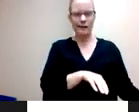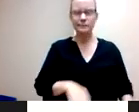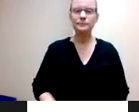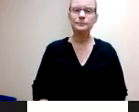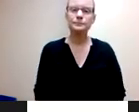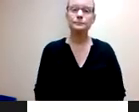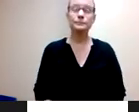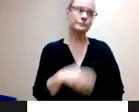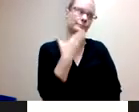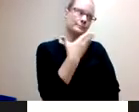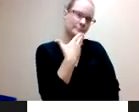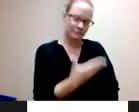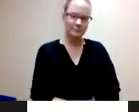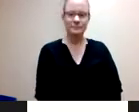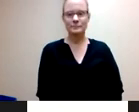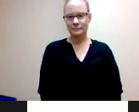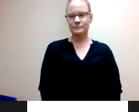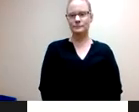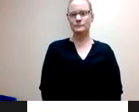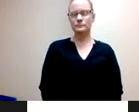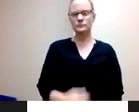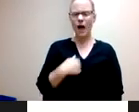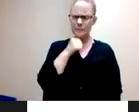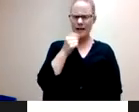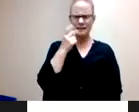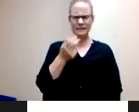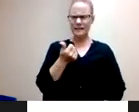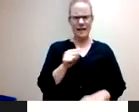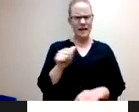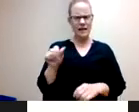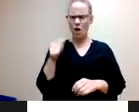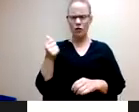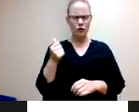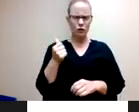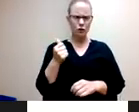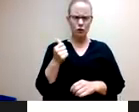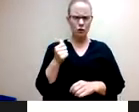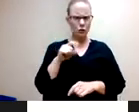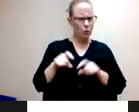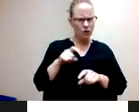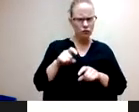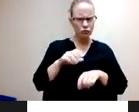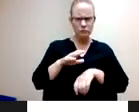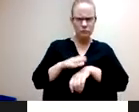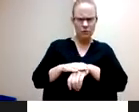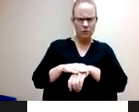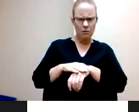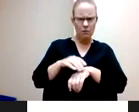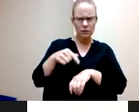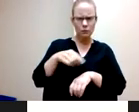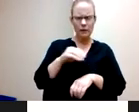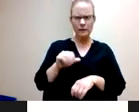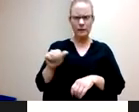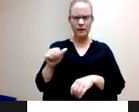Thank you. Well, I'm not seeing any new questions come into our Q&A, so I think we can